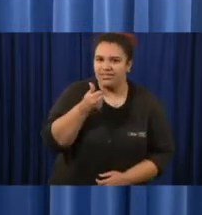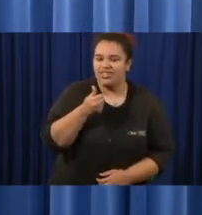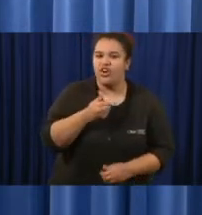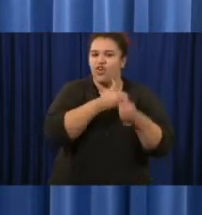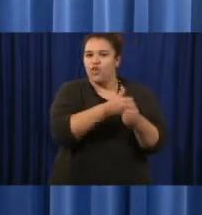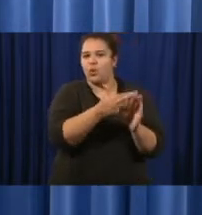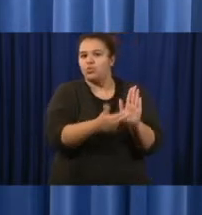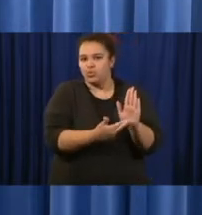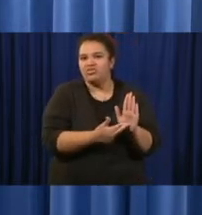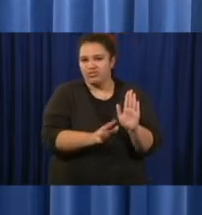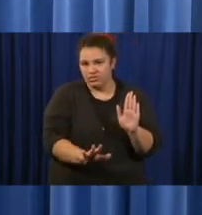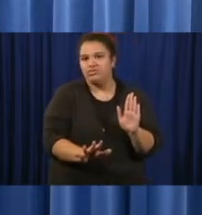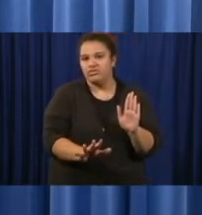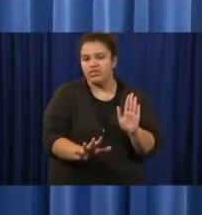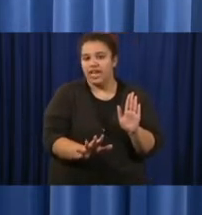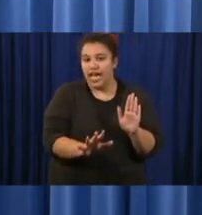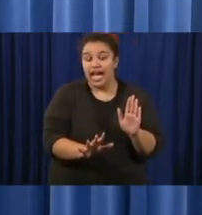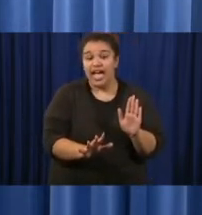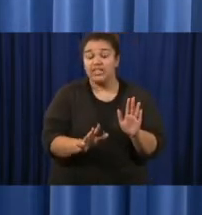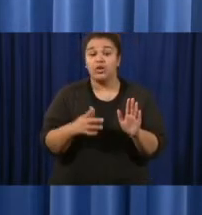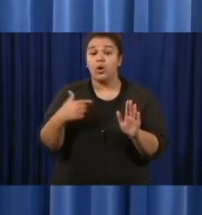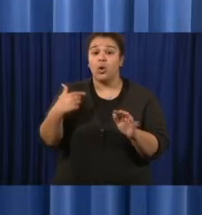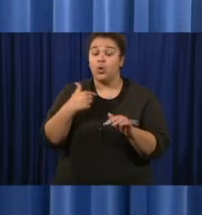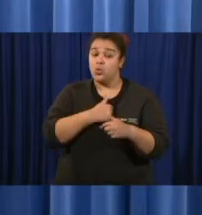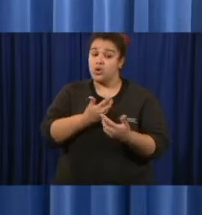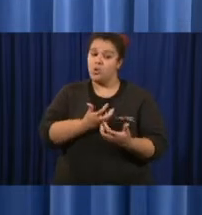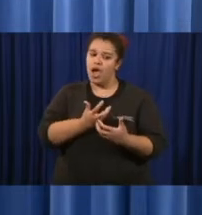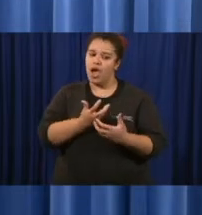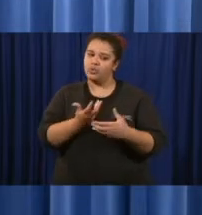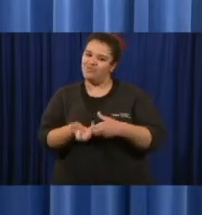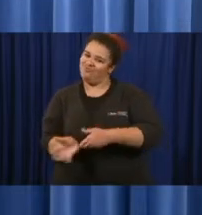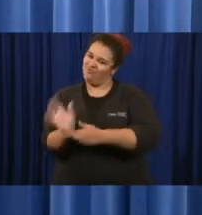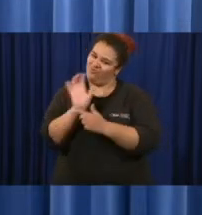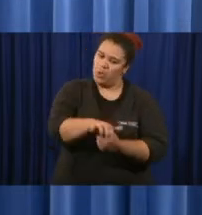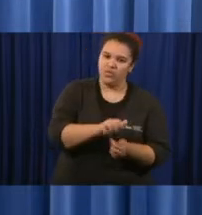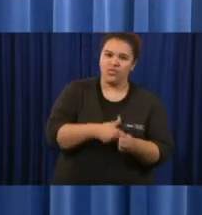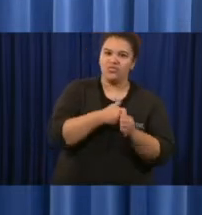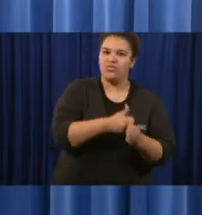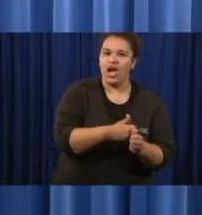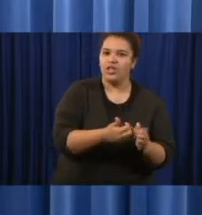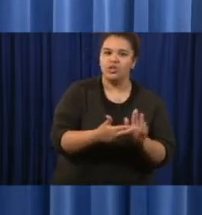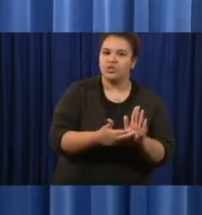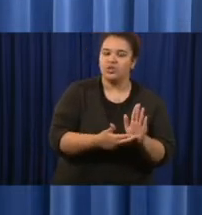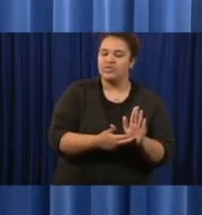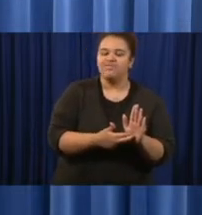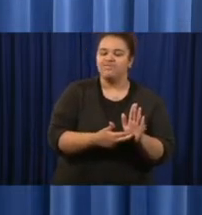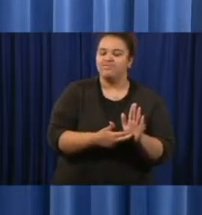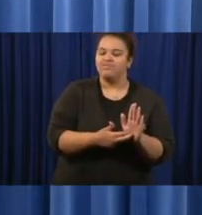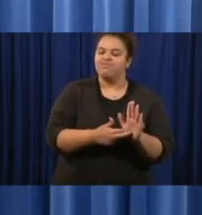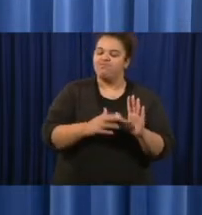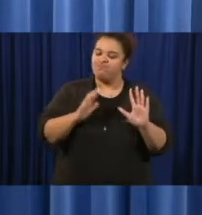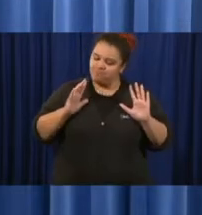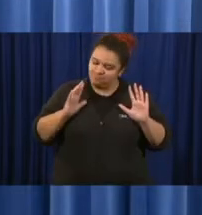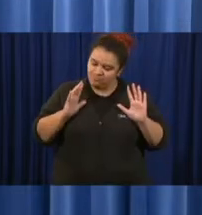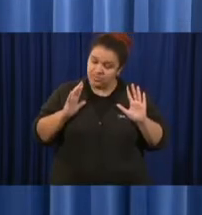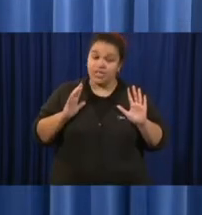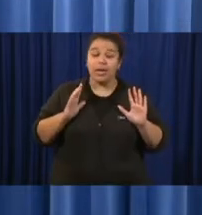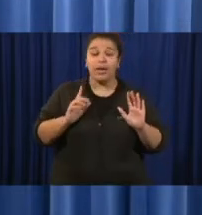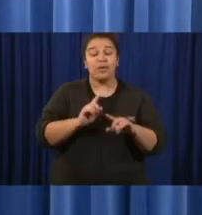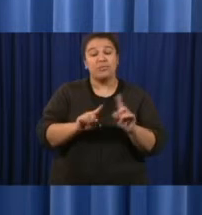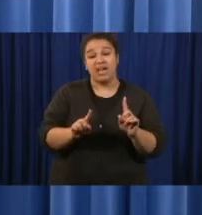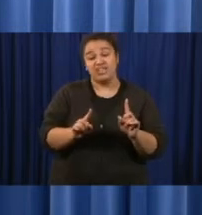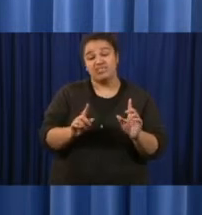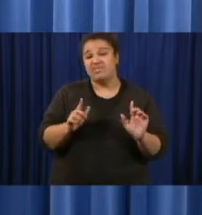to be doing. And enforcement is not the way that, that behavior takes place. But frankly, this is so very,